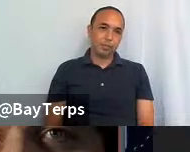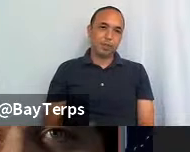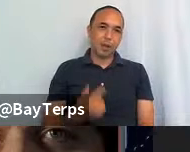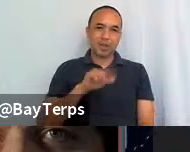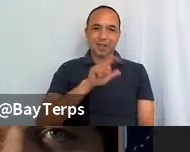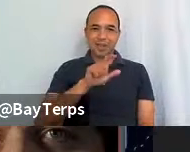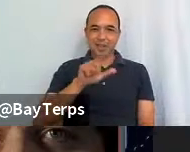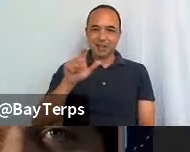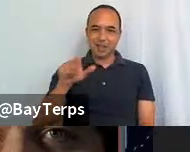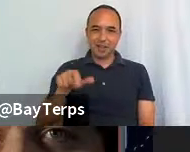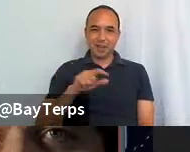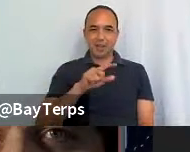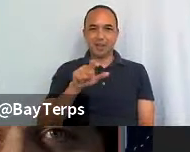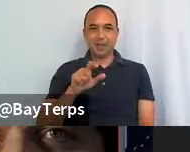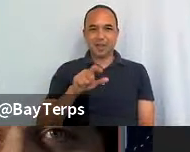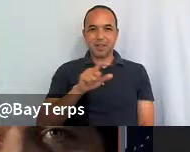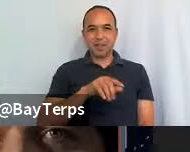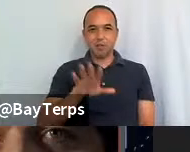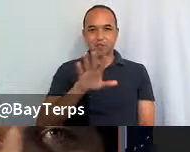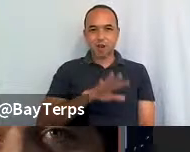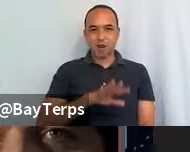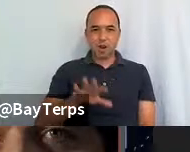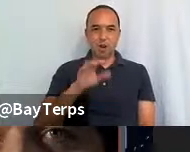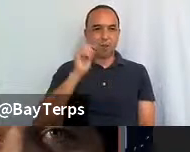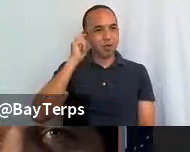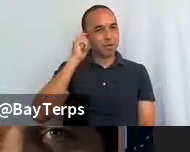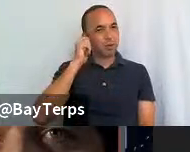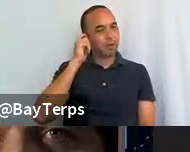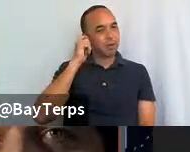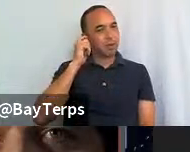clicking this around.